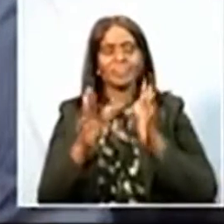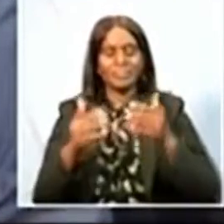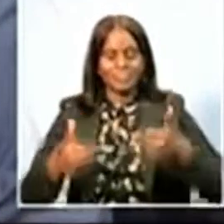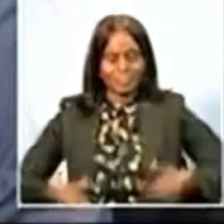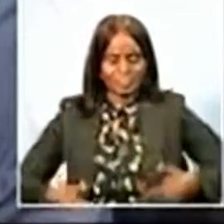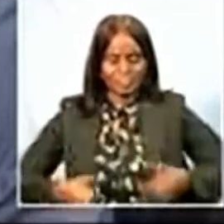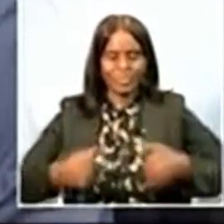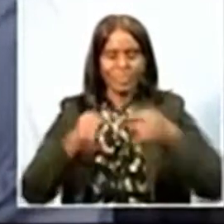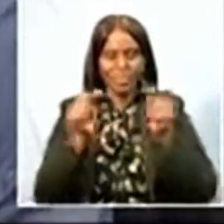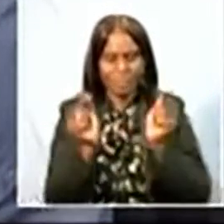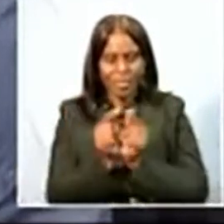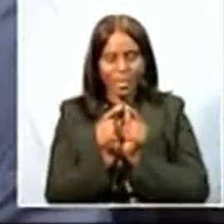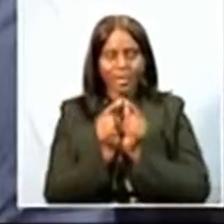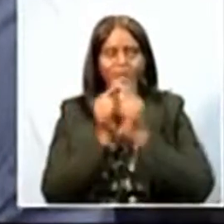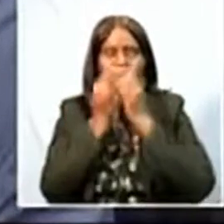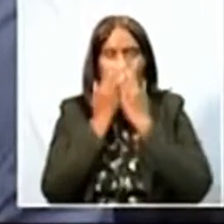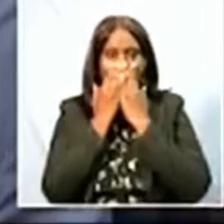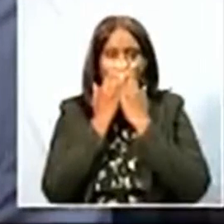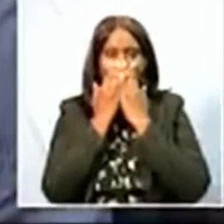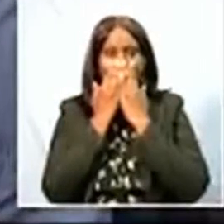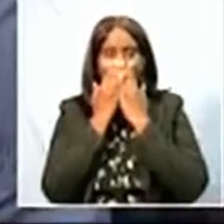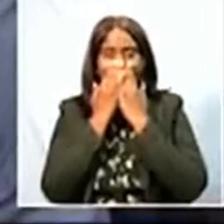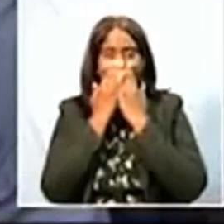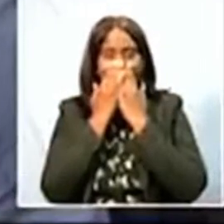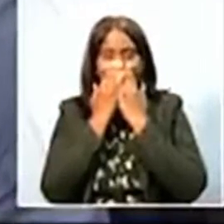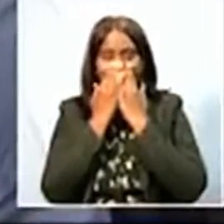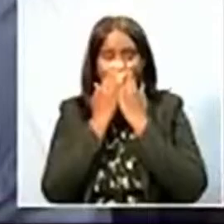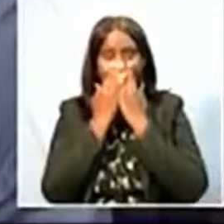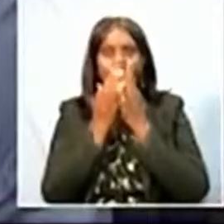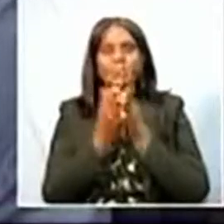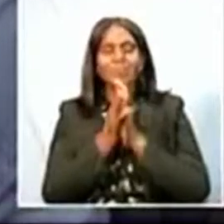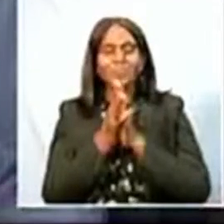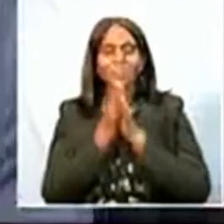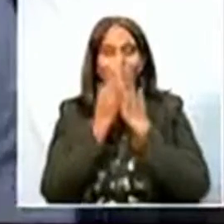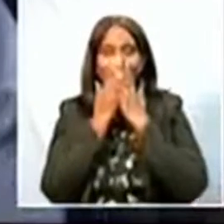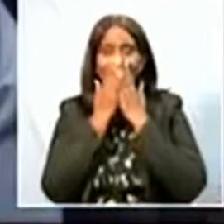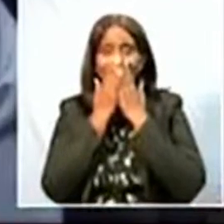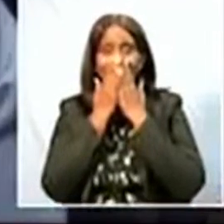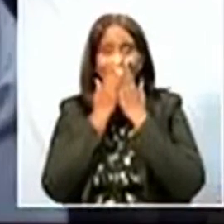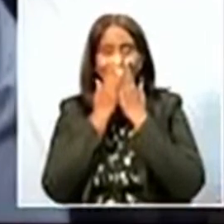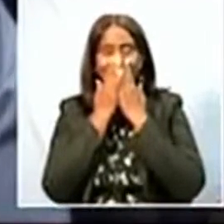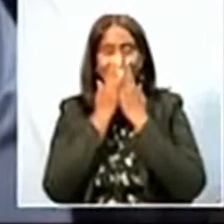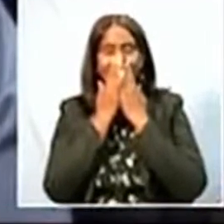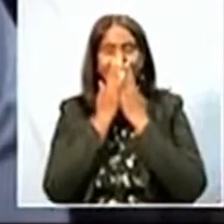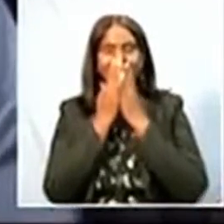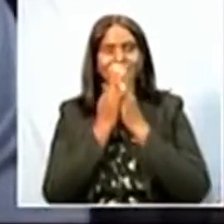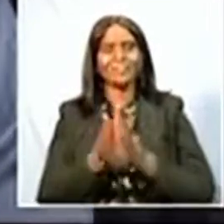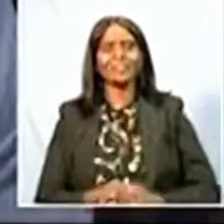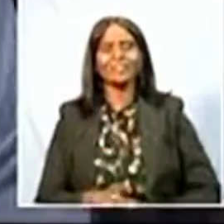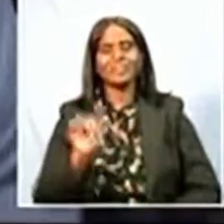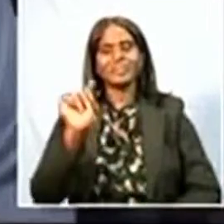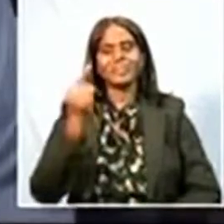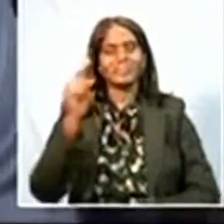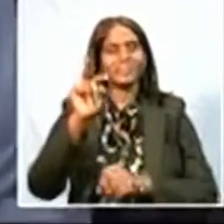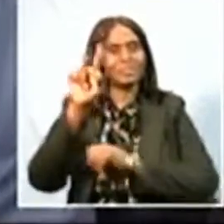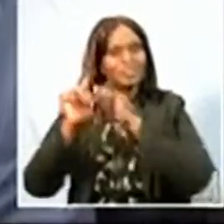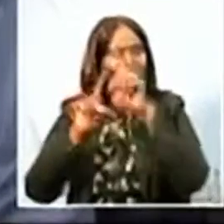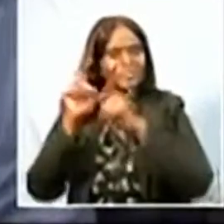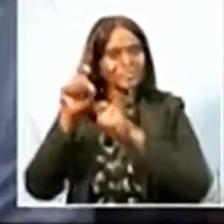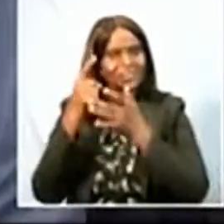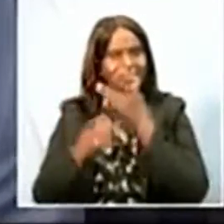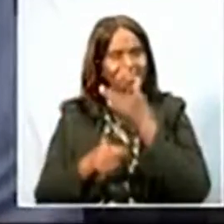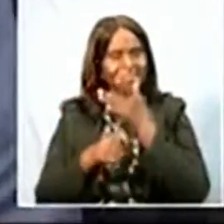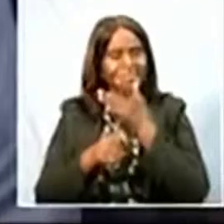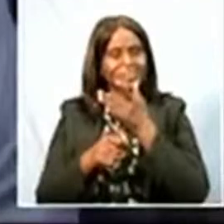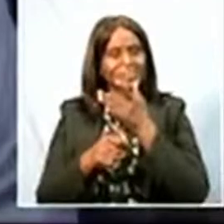held by the youths. Majority of them, that's what they are telling us, so that's why they went ahead. So my first question is,